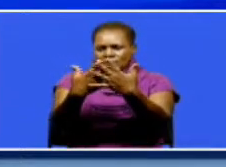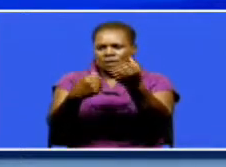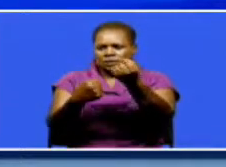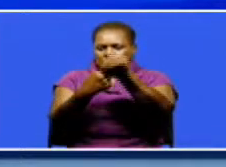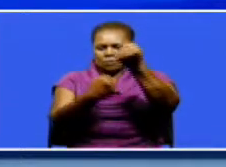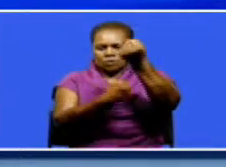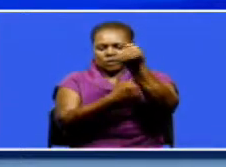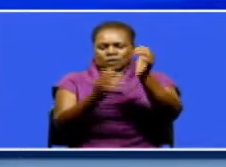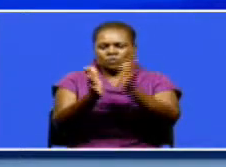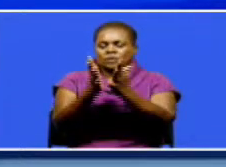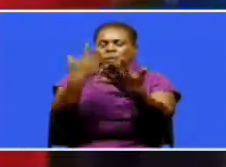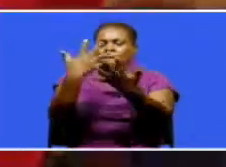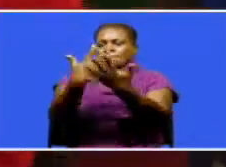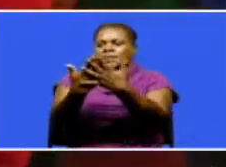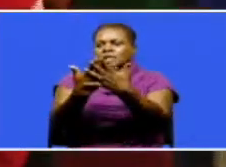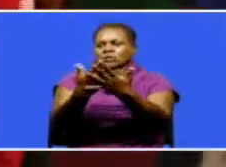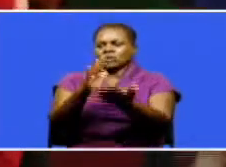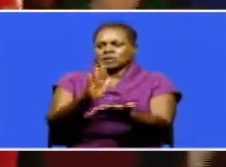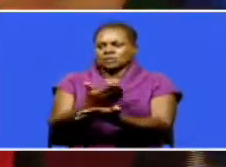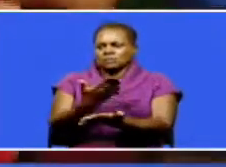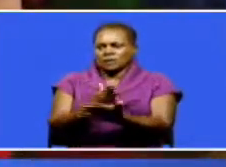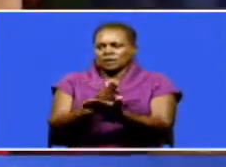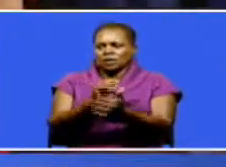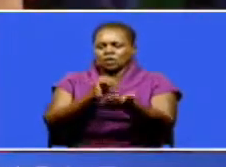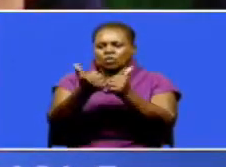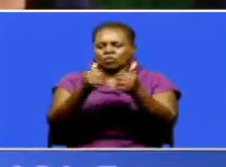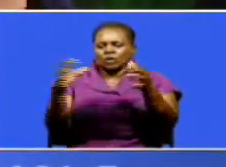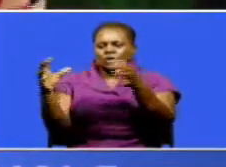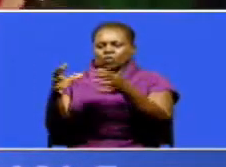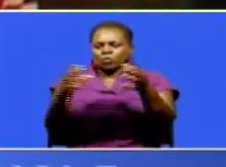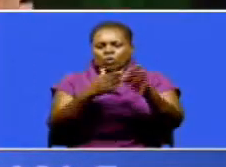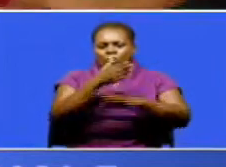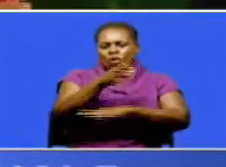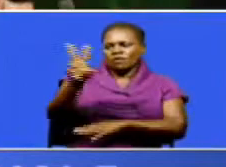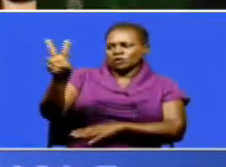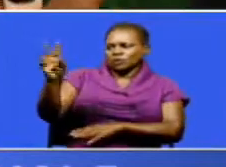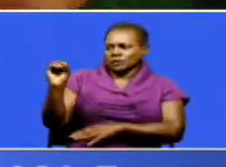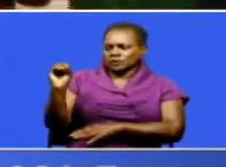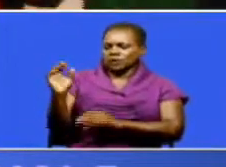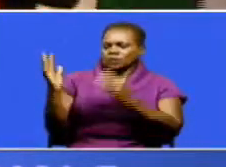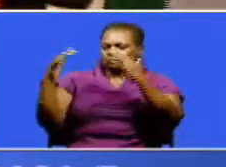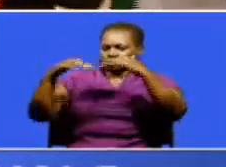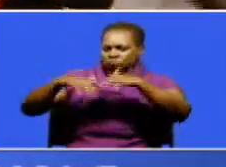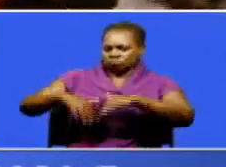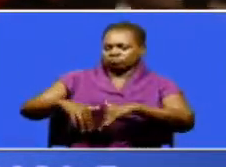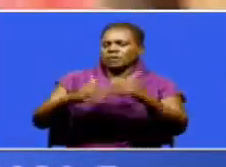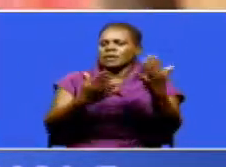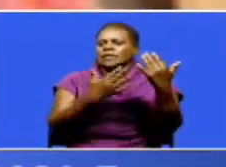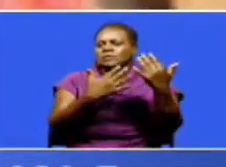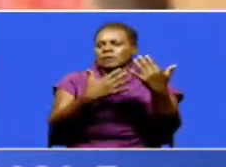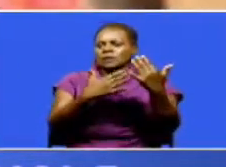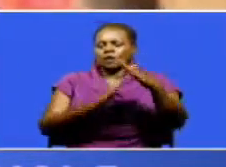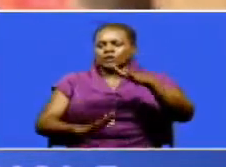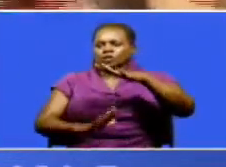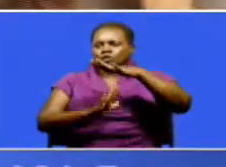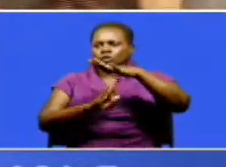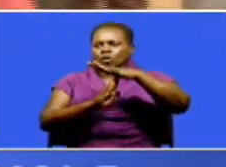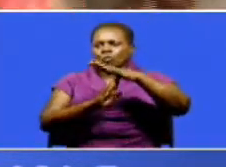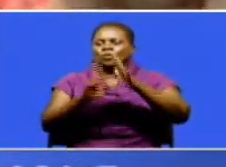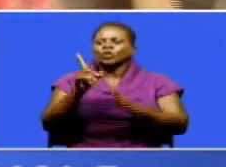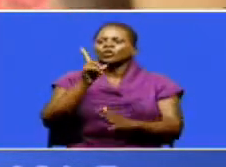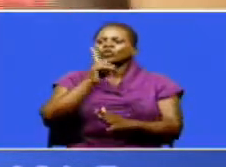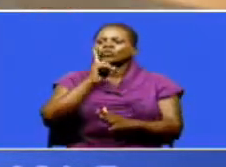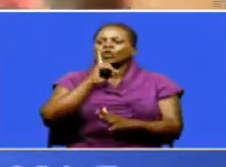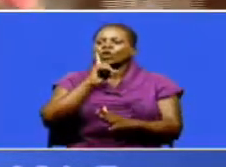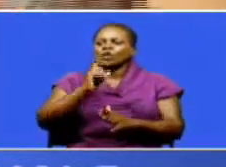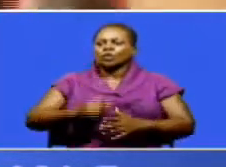na idara ya magereza. Mashindano hayo ambayo yamezileta timu zaidi ya 20 pamoja yanatarajiwa kugonga kilele chake hapo